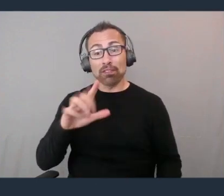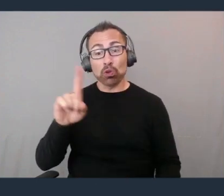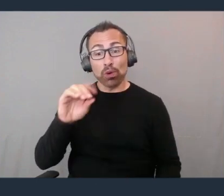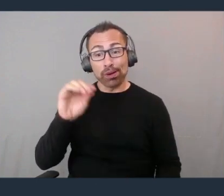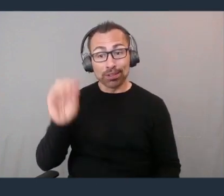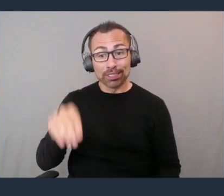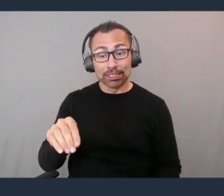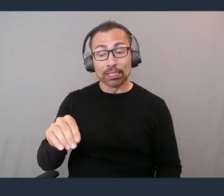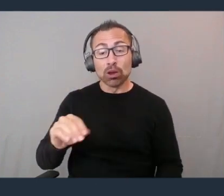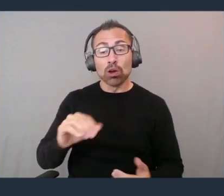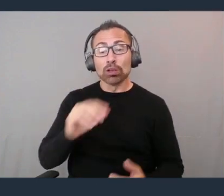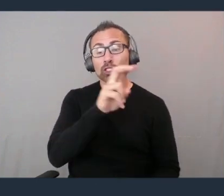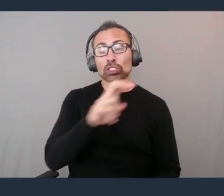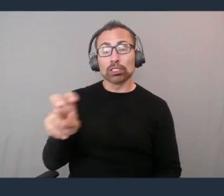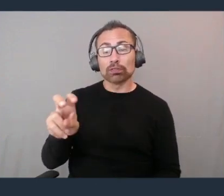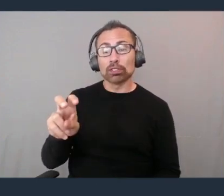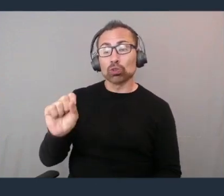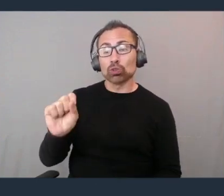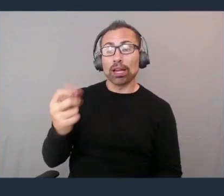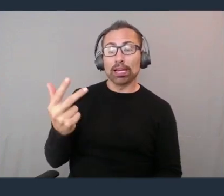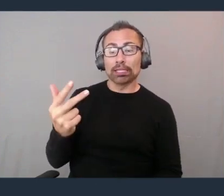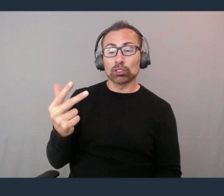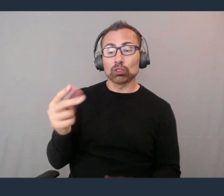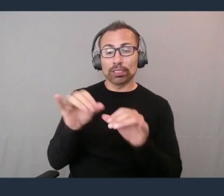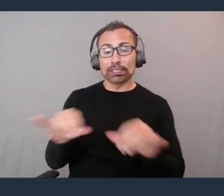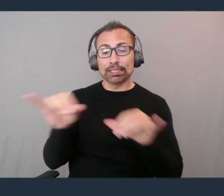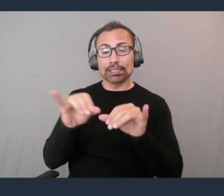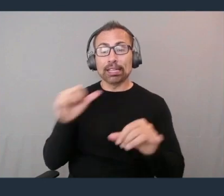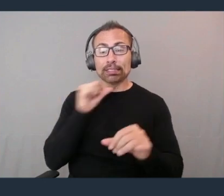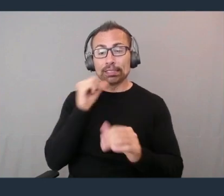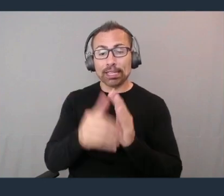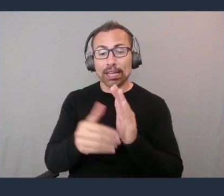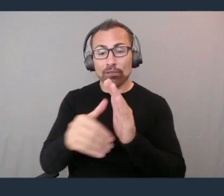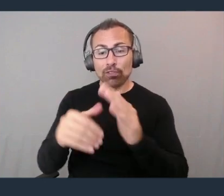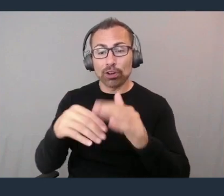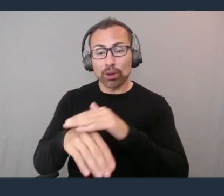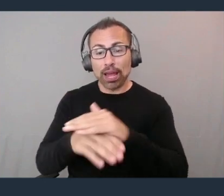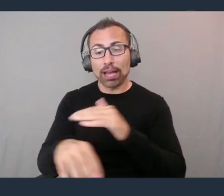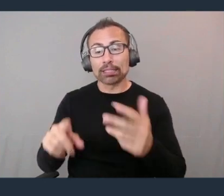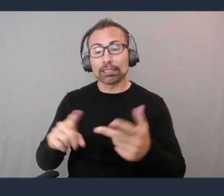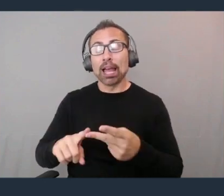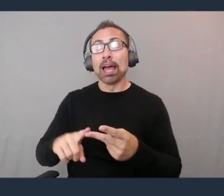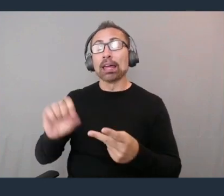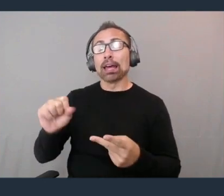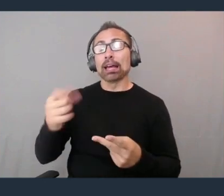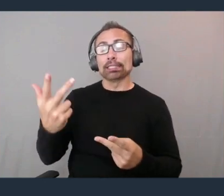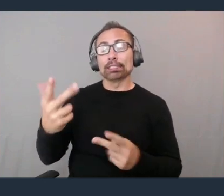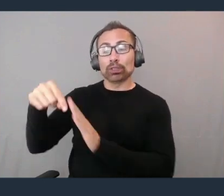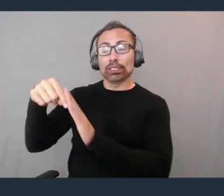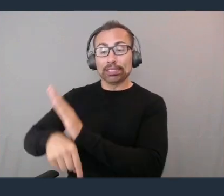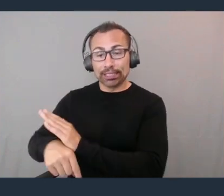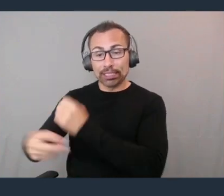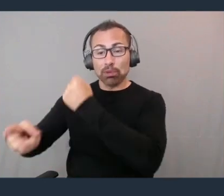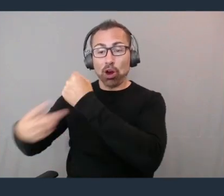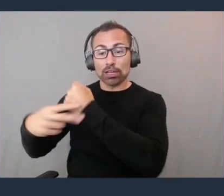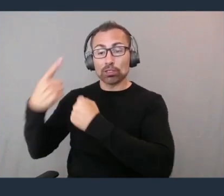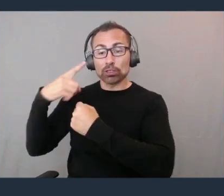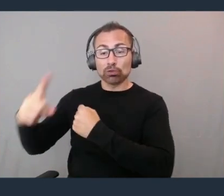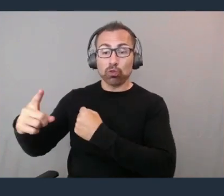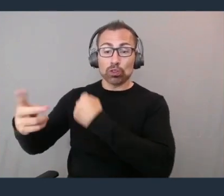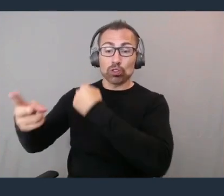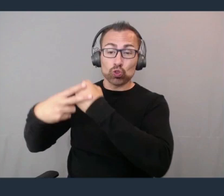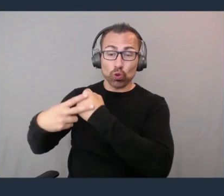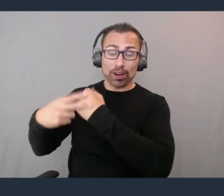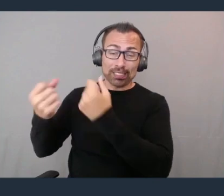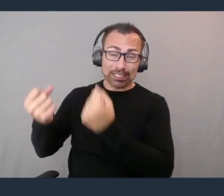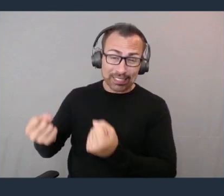to S3 standard infrequent access and S3 Glacier Deep Archive for storing several years of Earth-sized data from